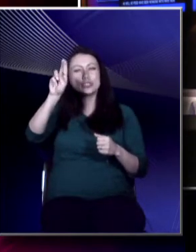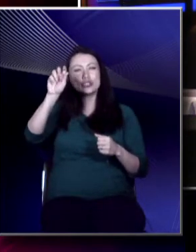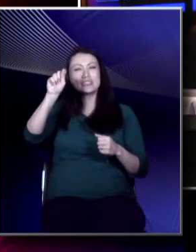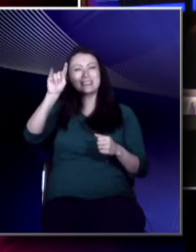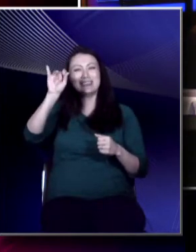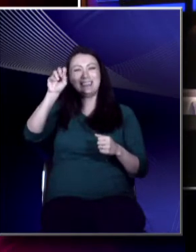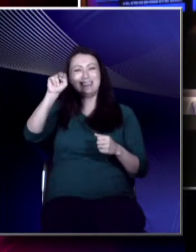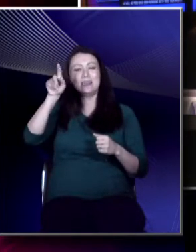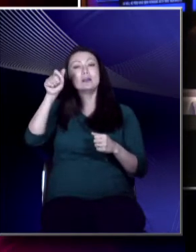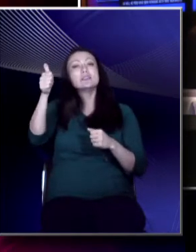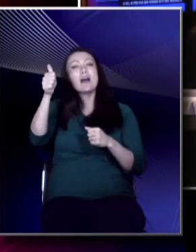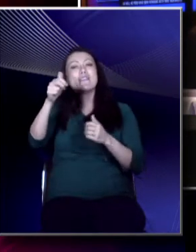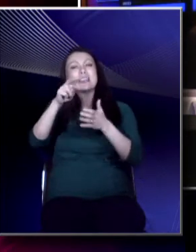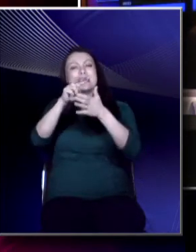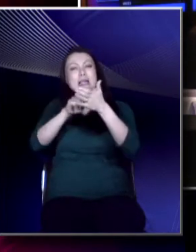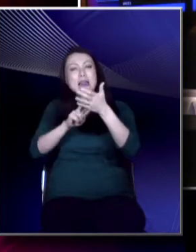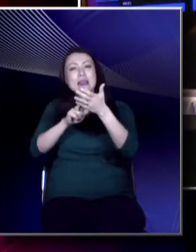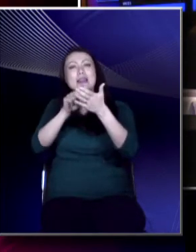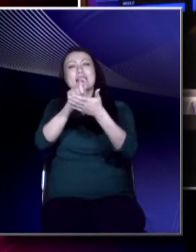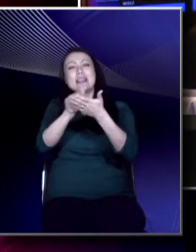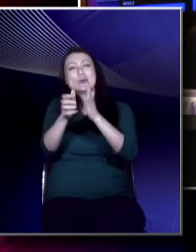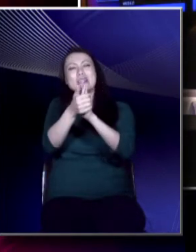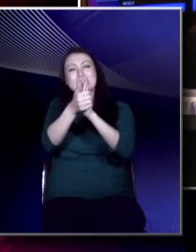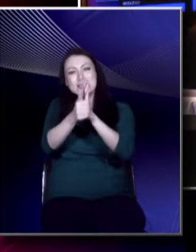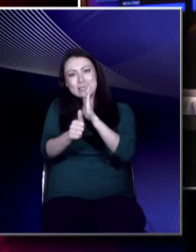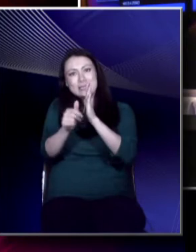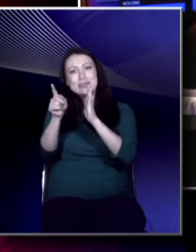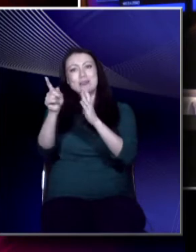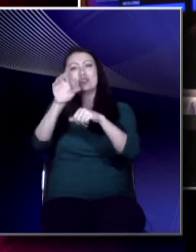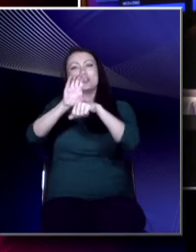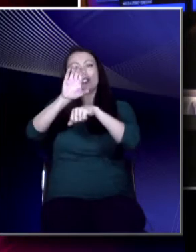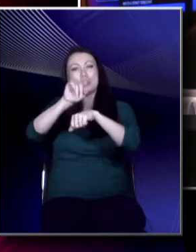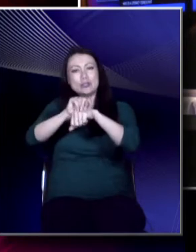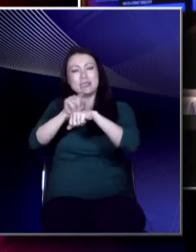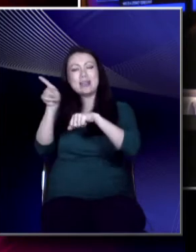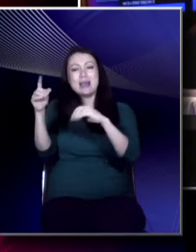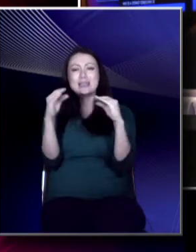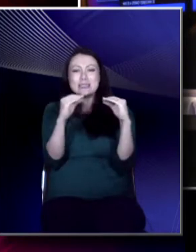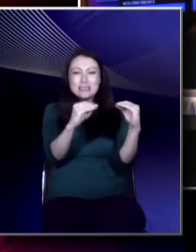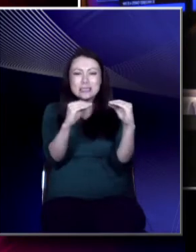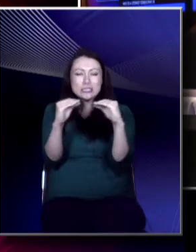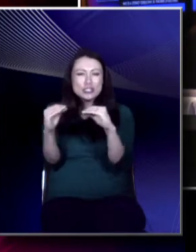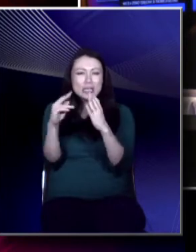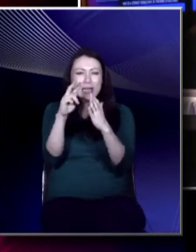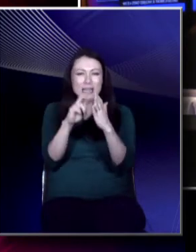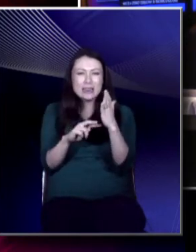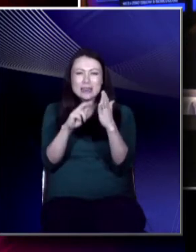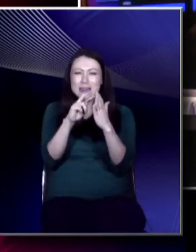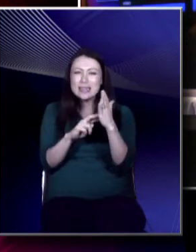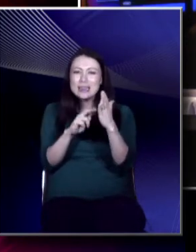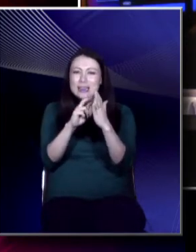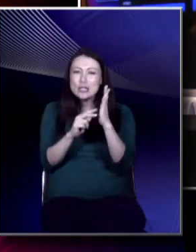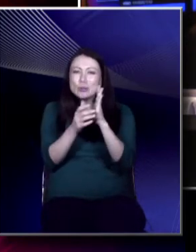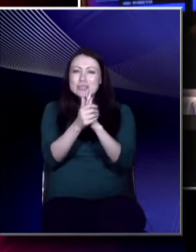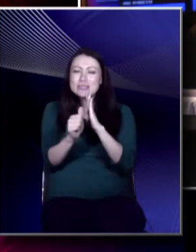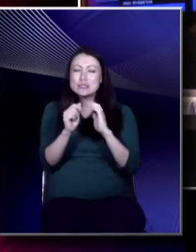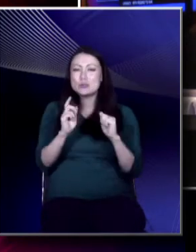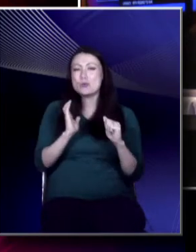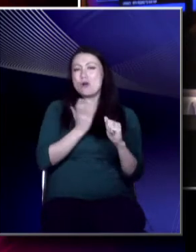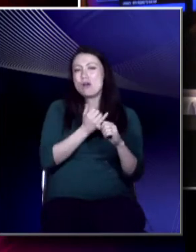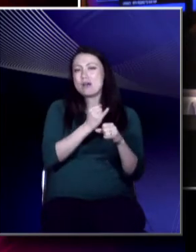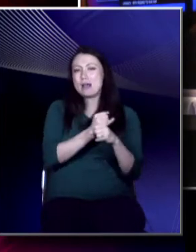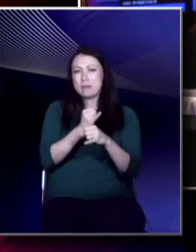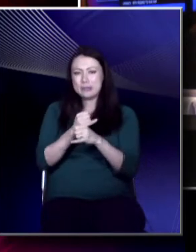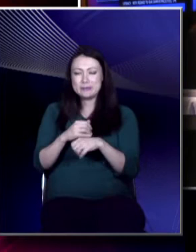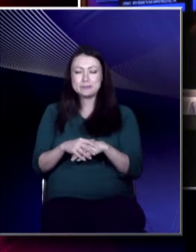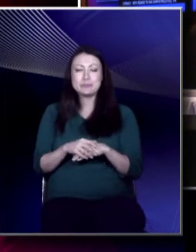consultant, and teaching structured literacy. With regard to our campus facilities, the NCR